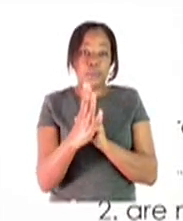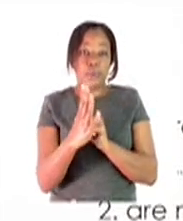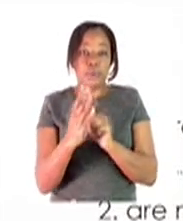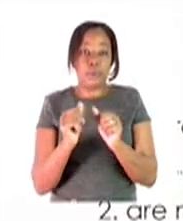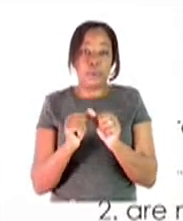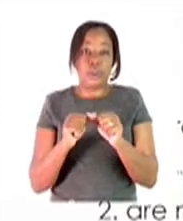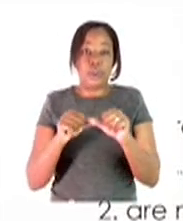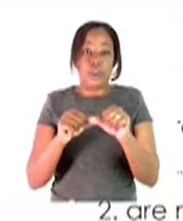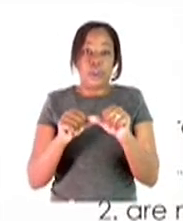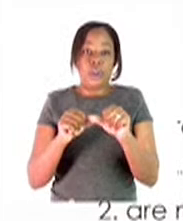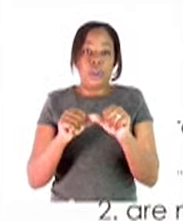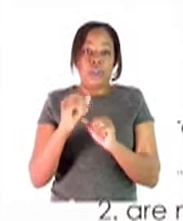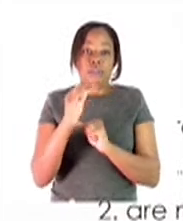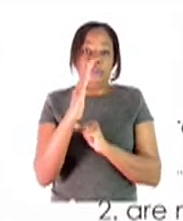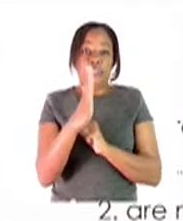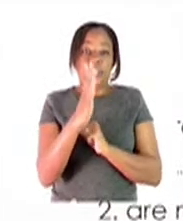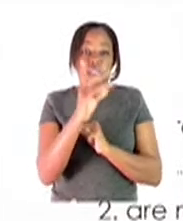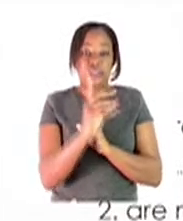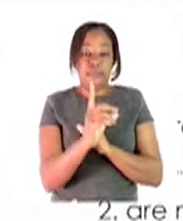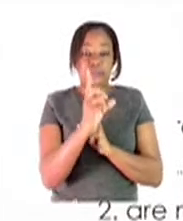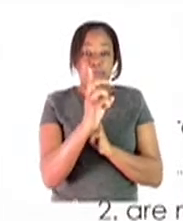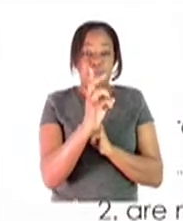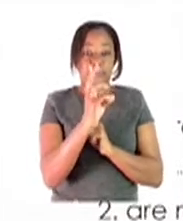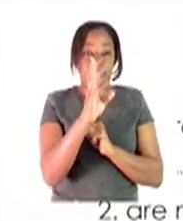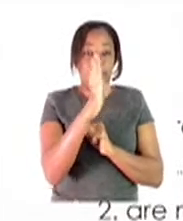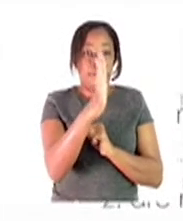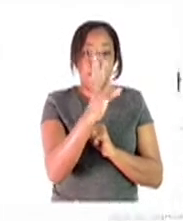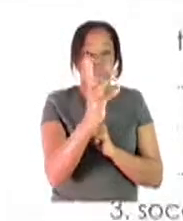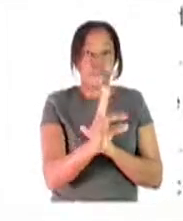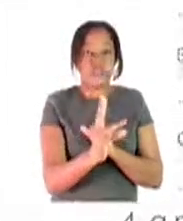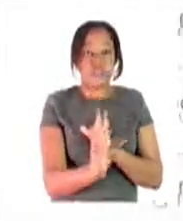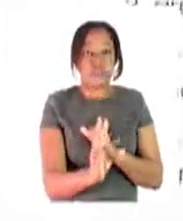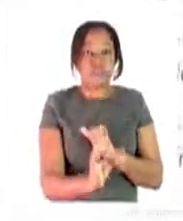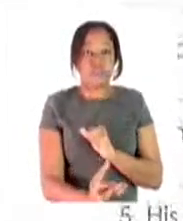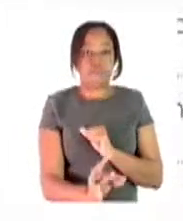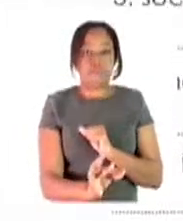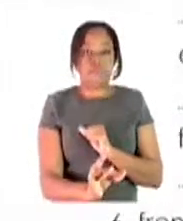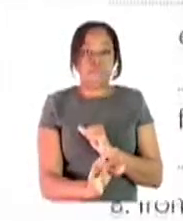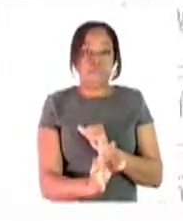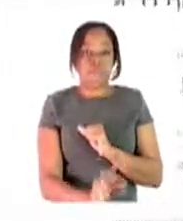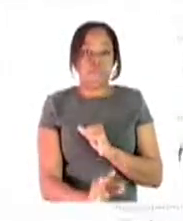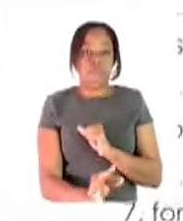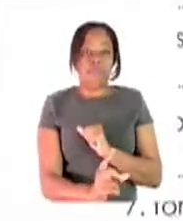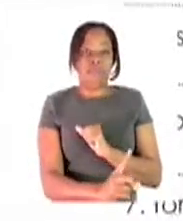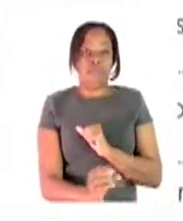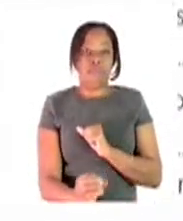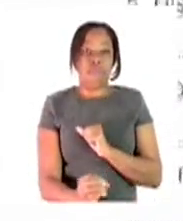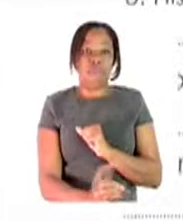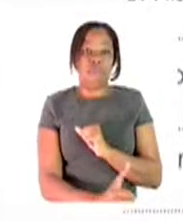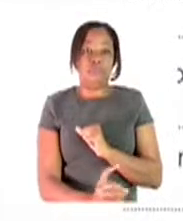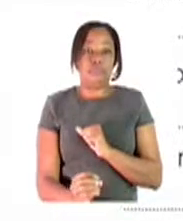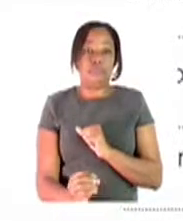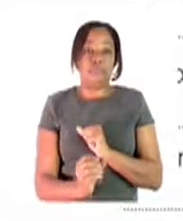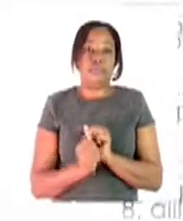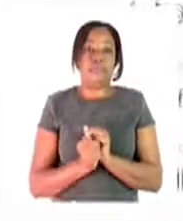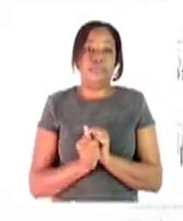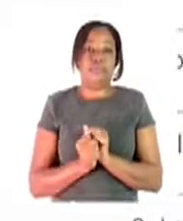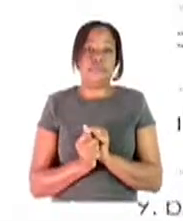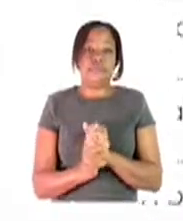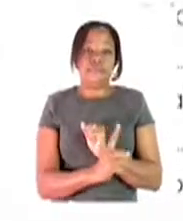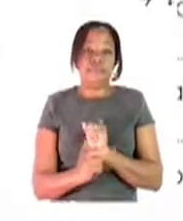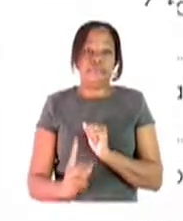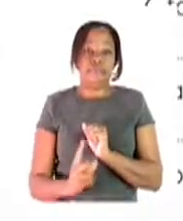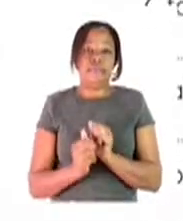number 5, number 6, 7, 8, 9, 10, and 11. And I will check your